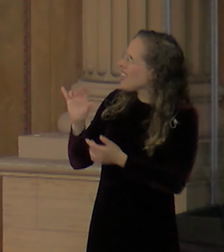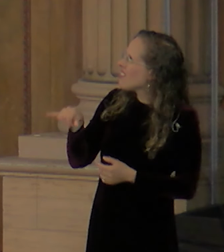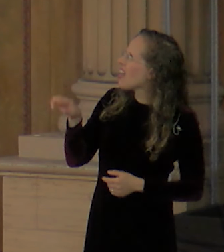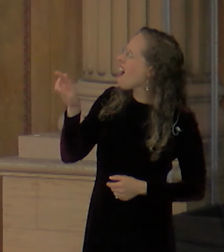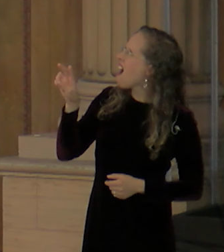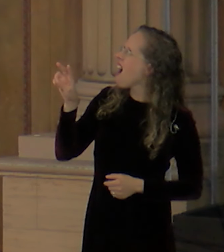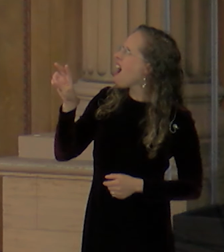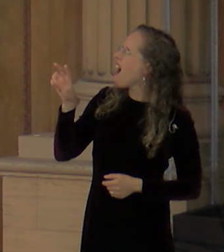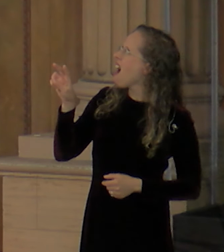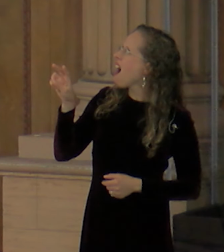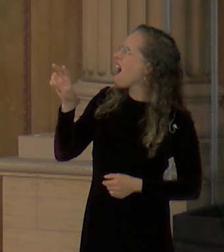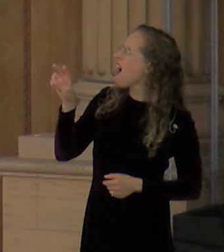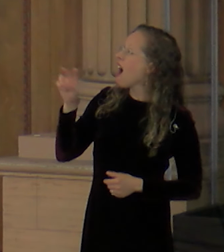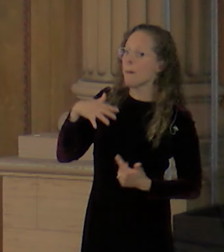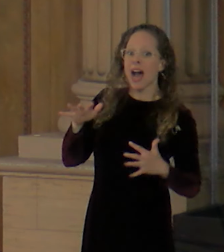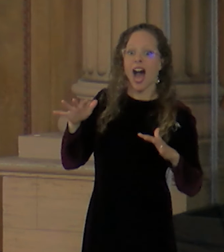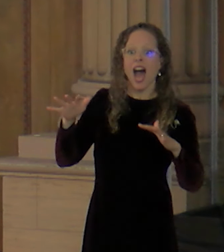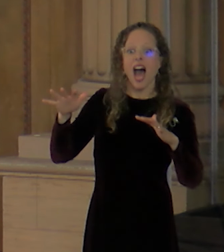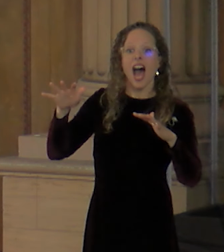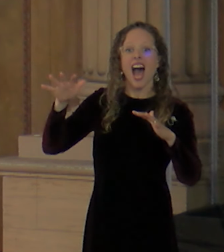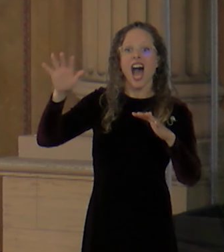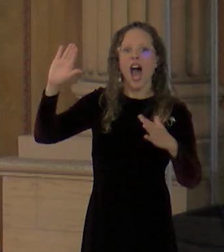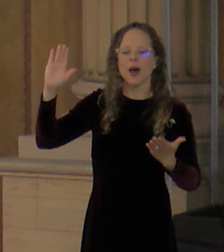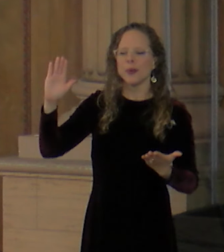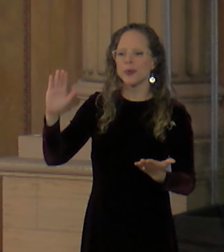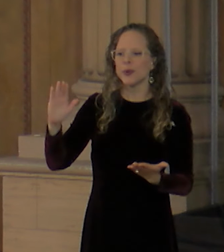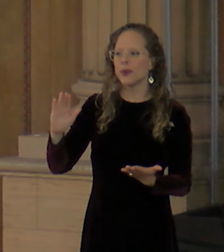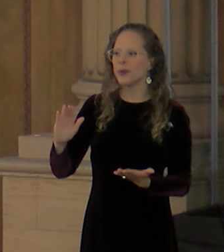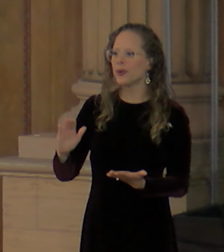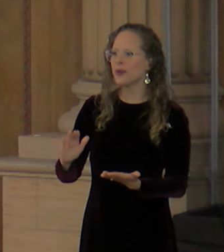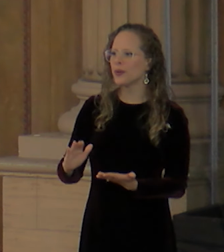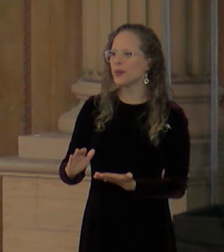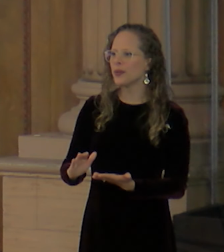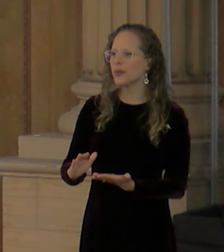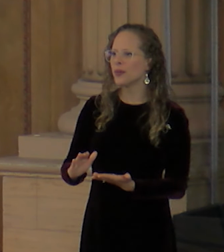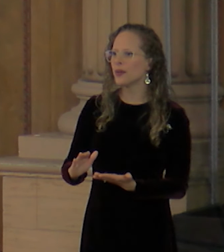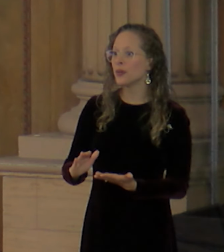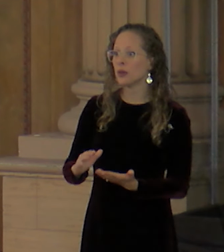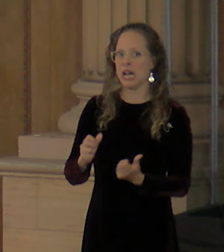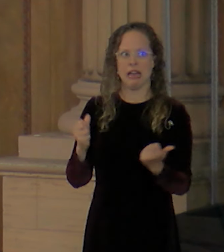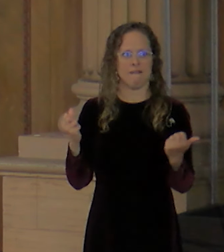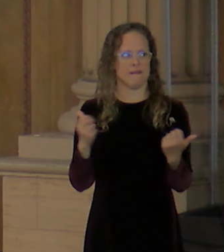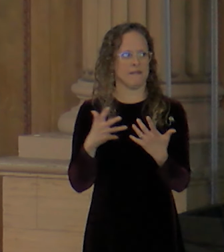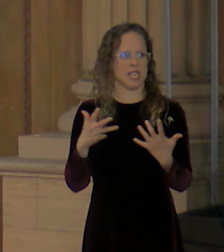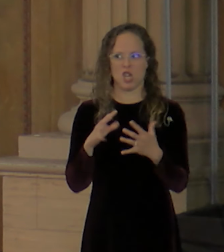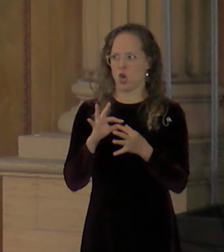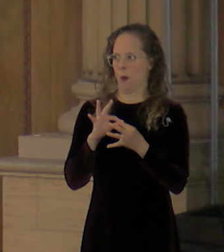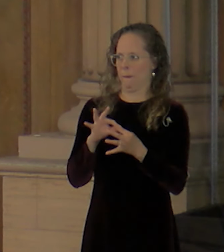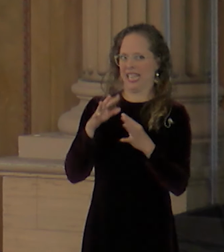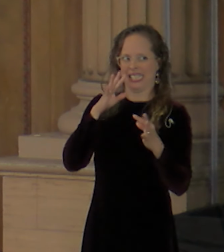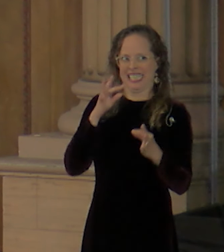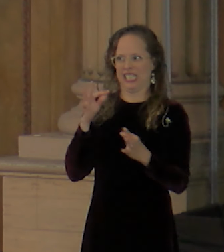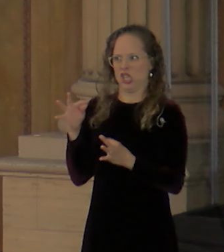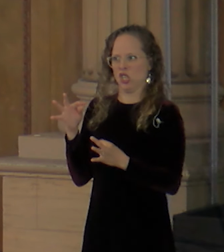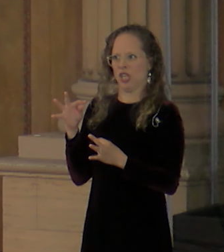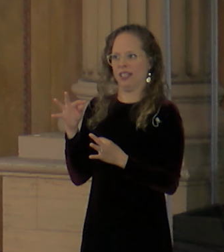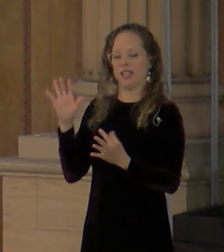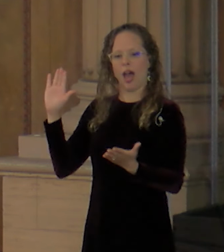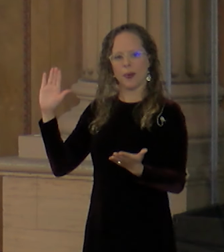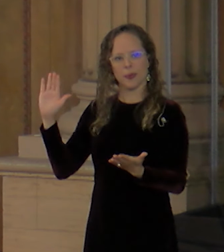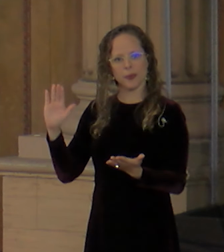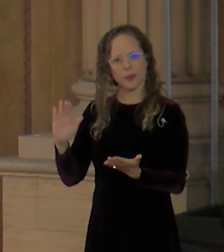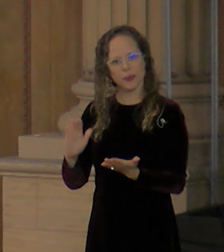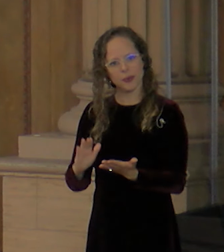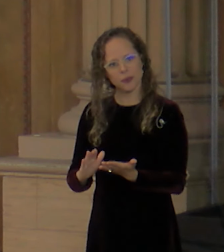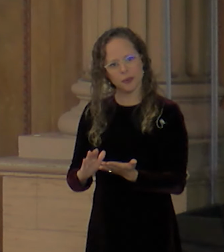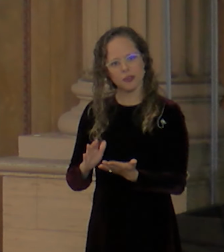I'd be far less anxious. I'd be far less prone to making decisions out of fear. My attitudes would be different.